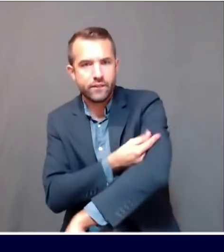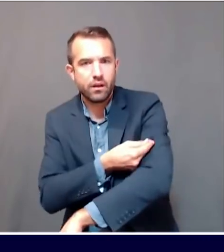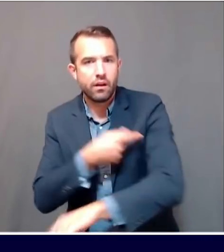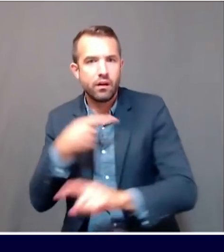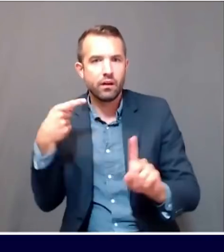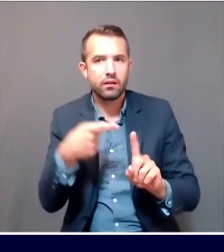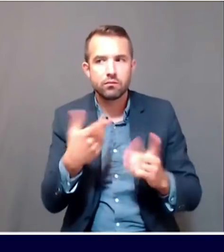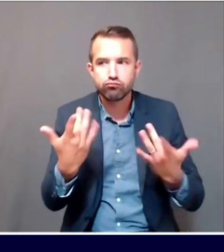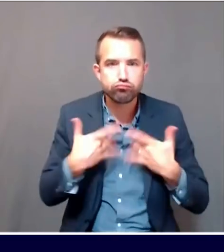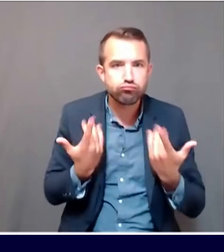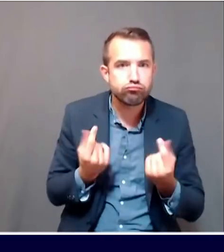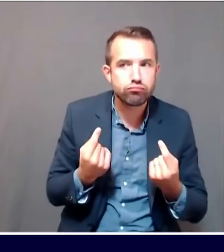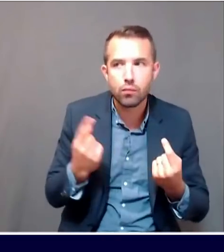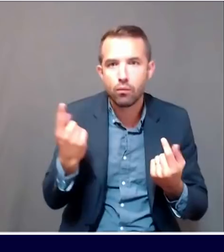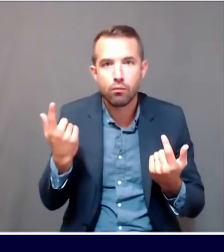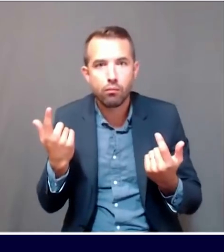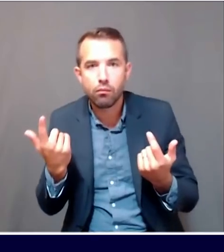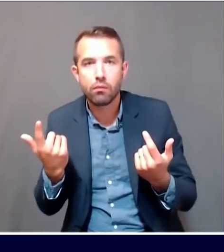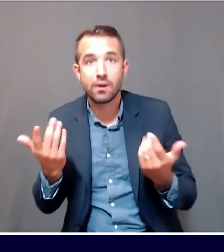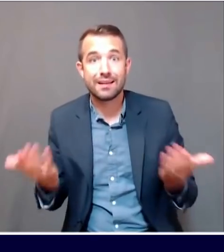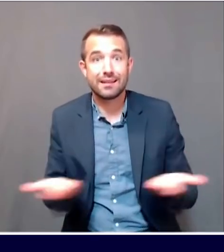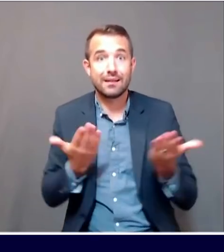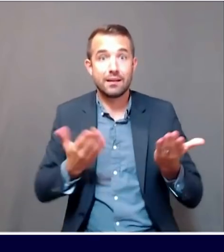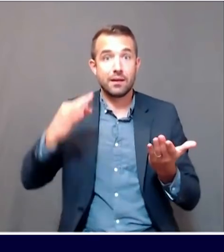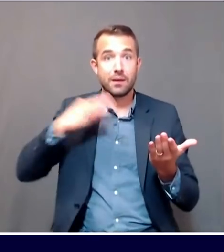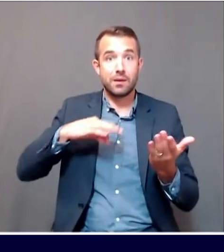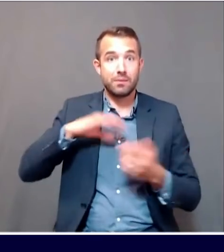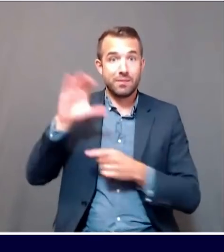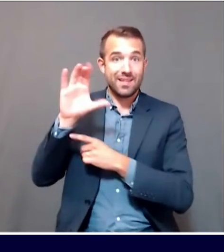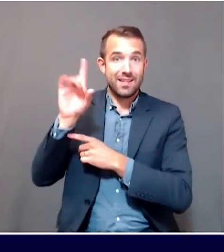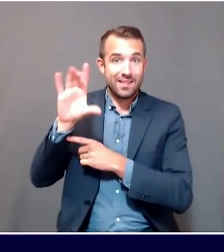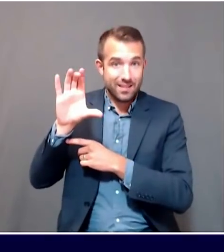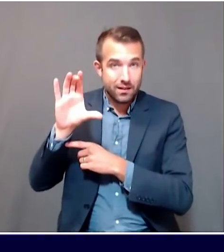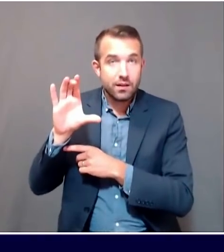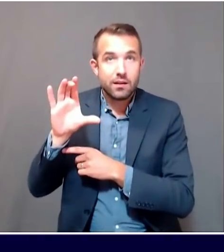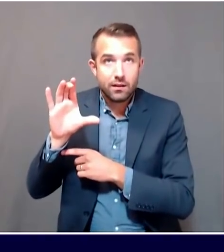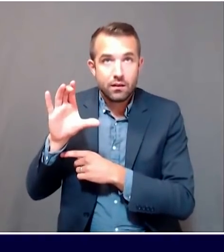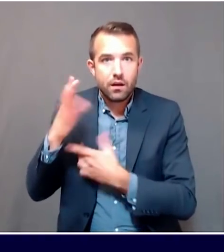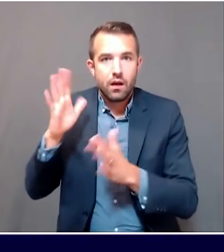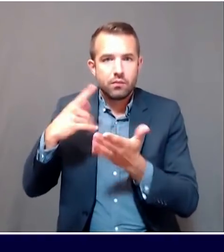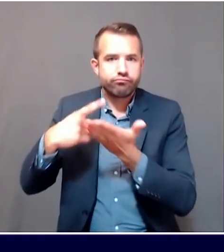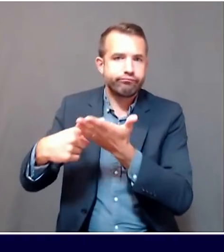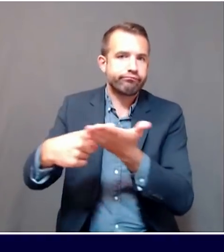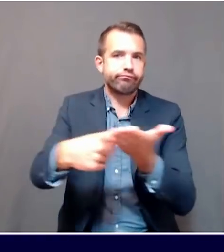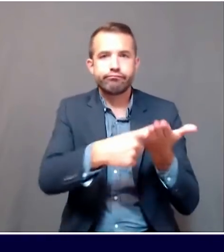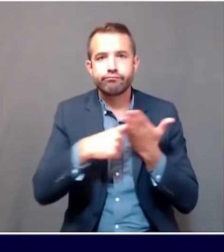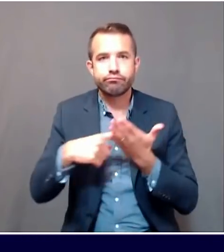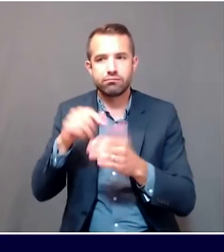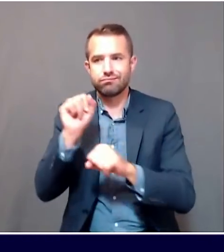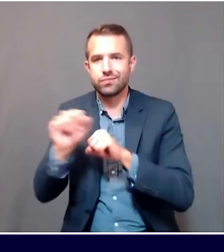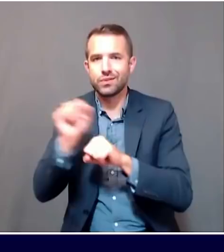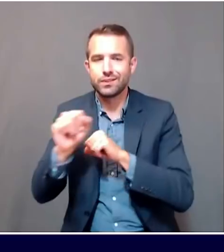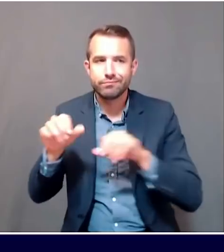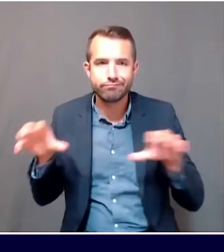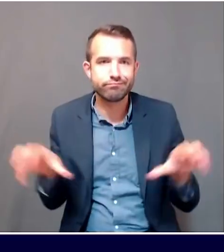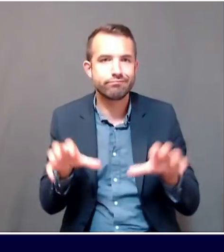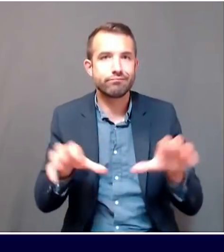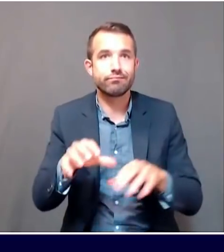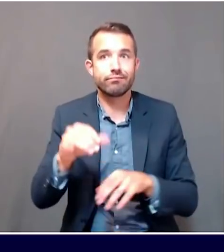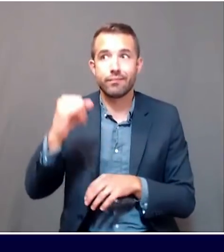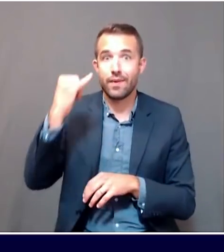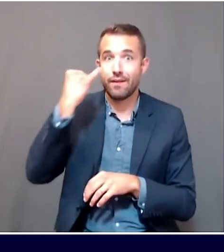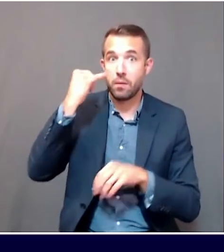We at the Maine CDC have been working on issues surrounding a potential COVID-19 vaccine for several months